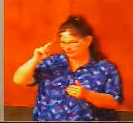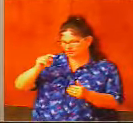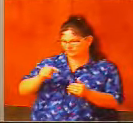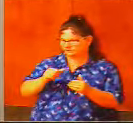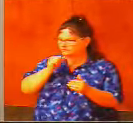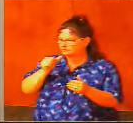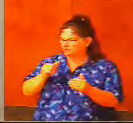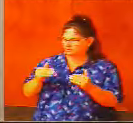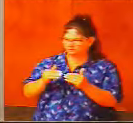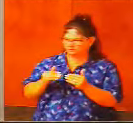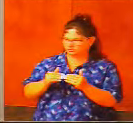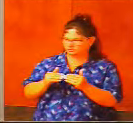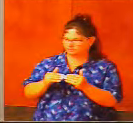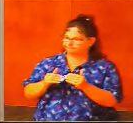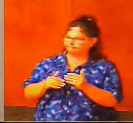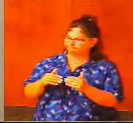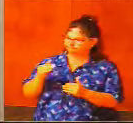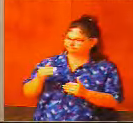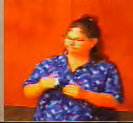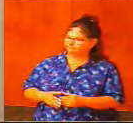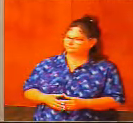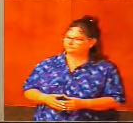unjust."